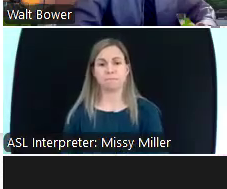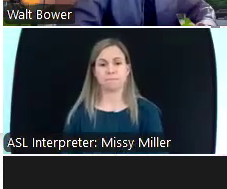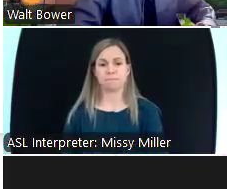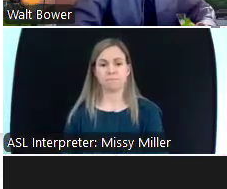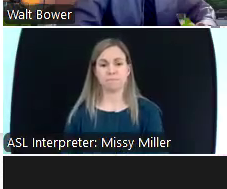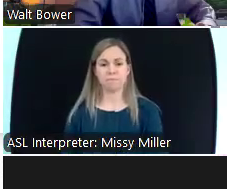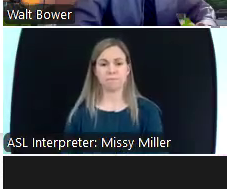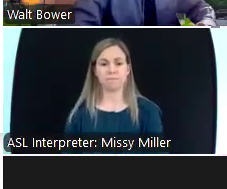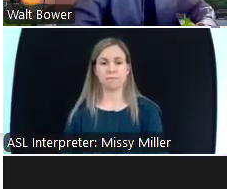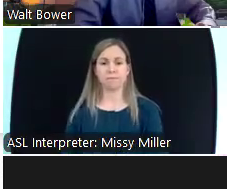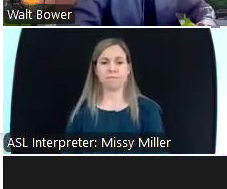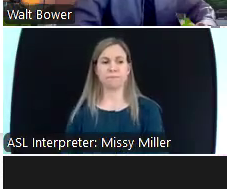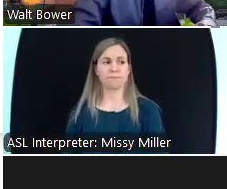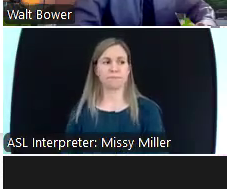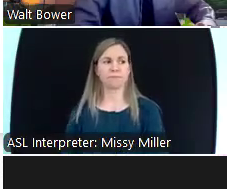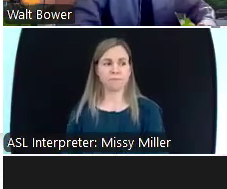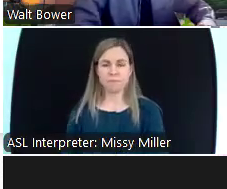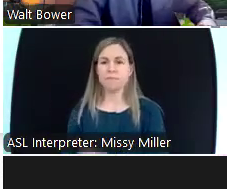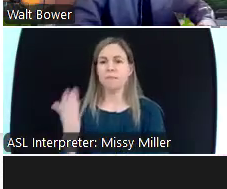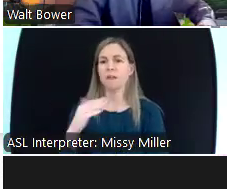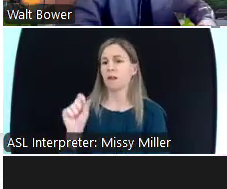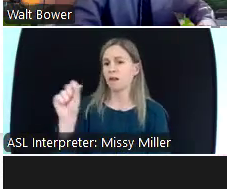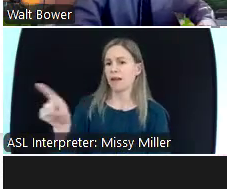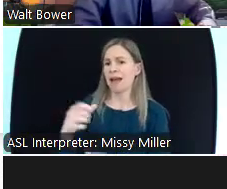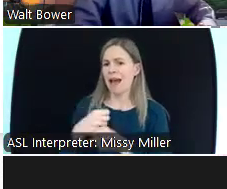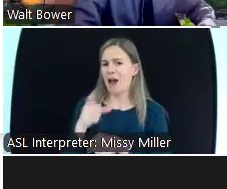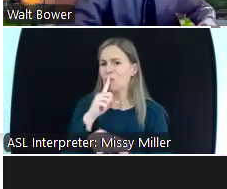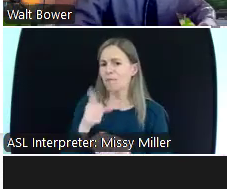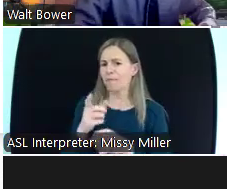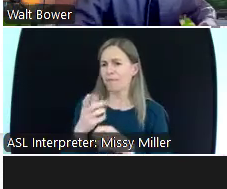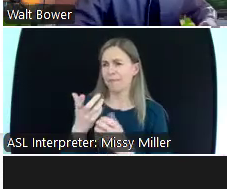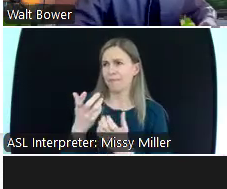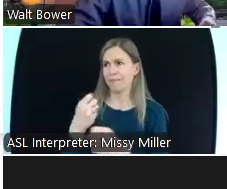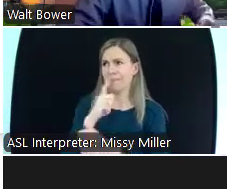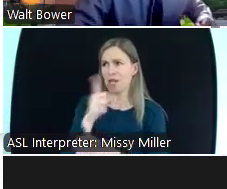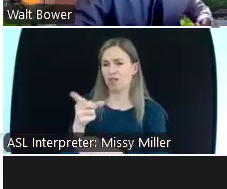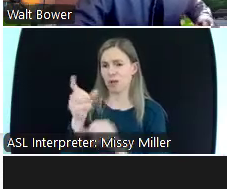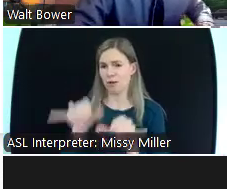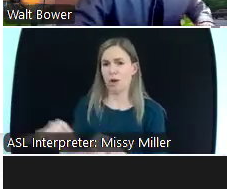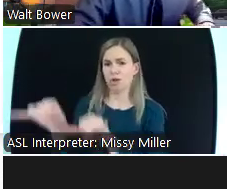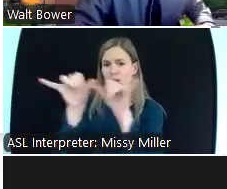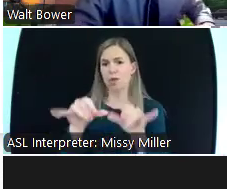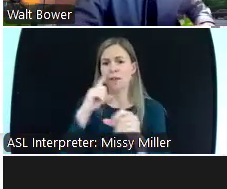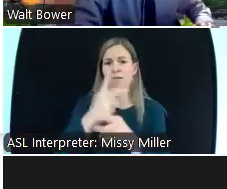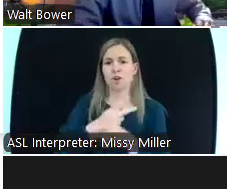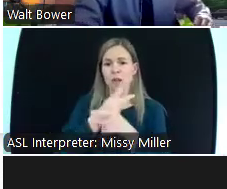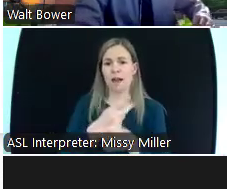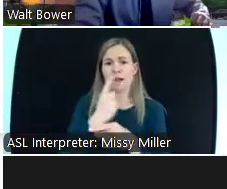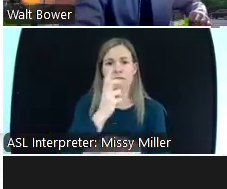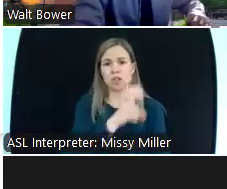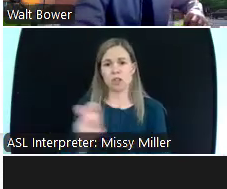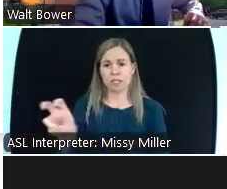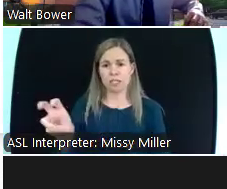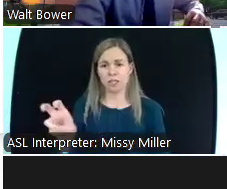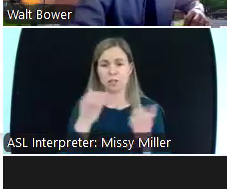This question is, how do we ensure continuity of care during transitions, especially when moving from